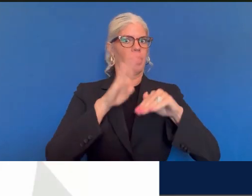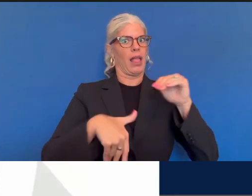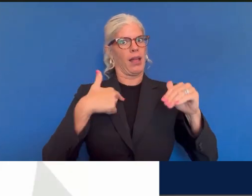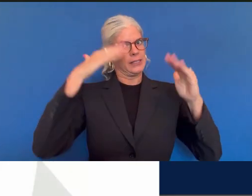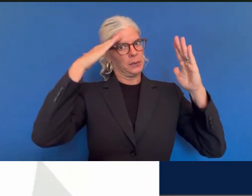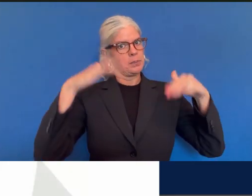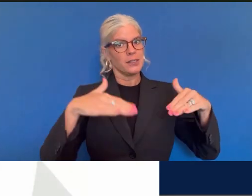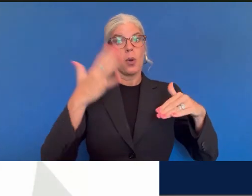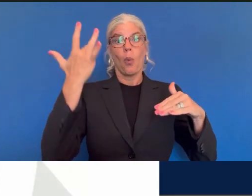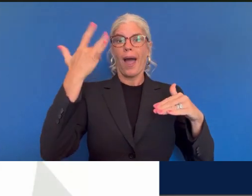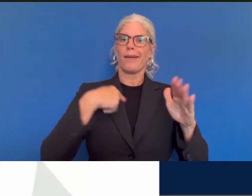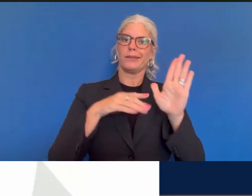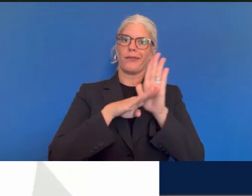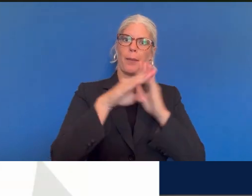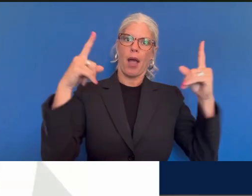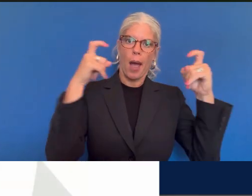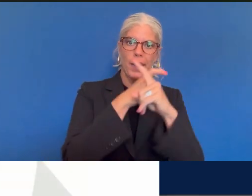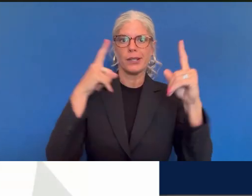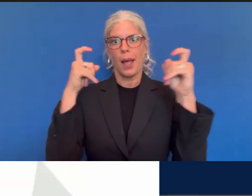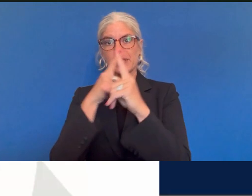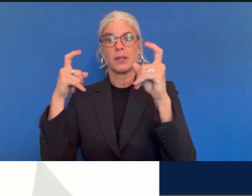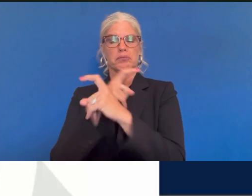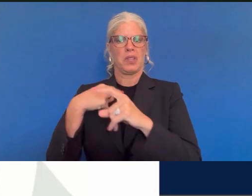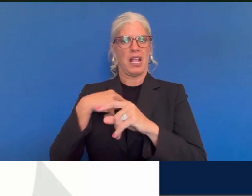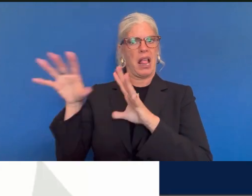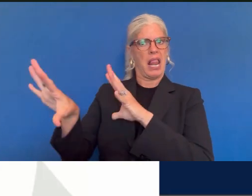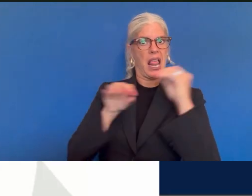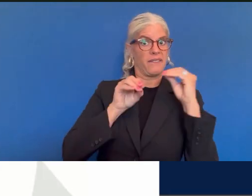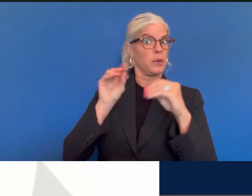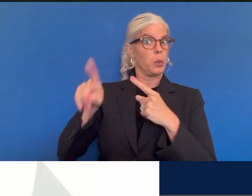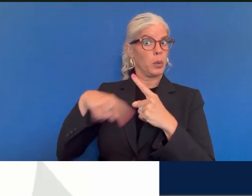Center to get 2 pressure sores